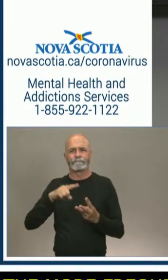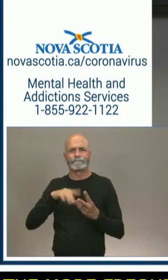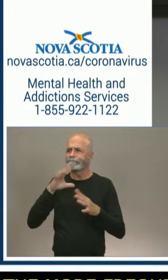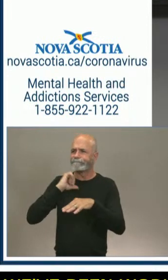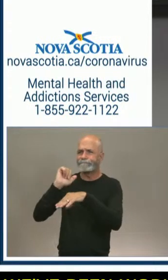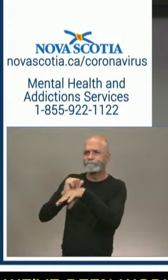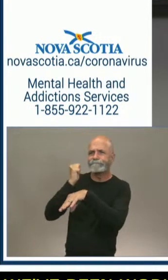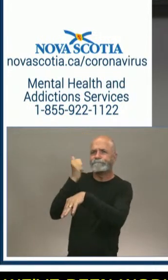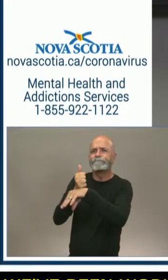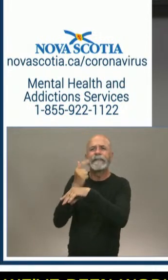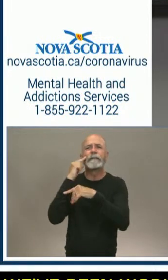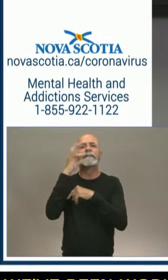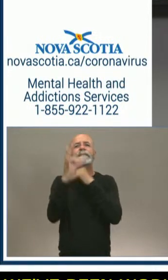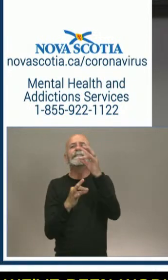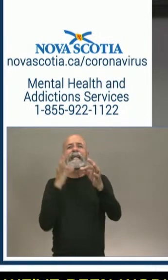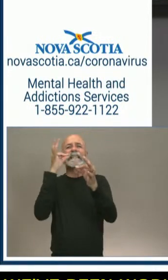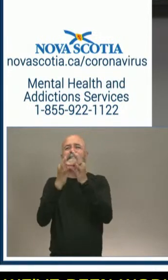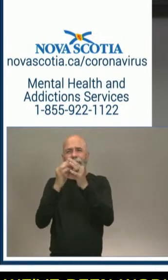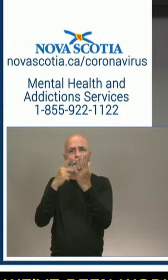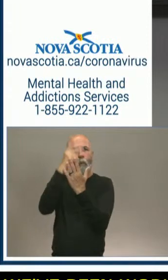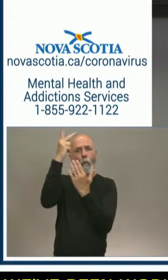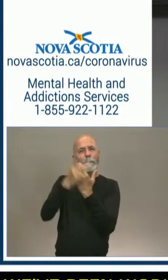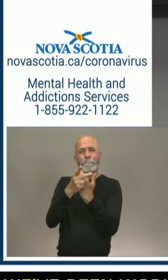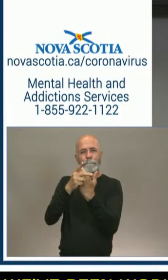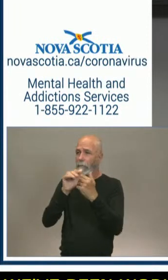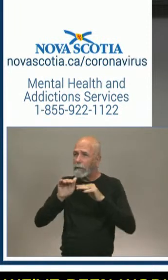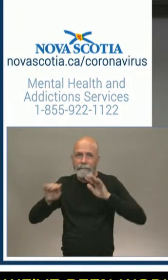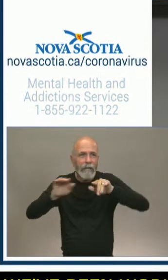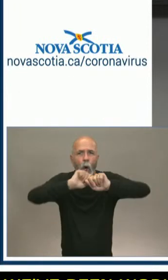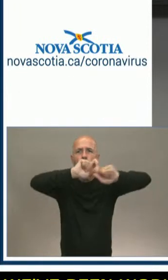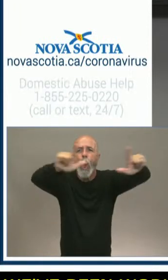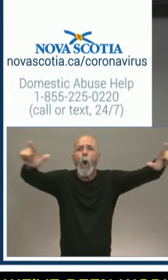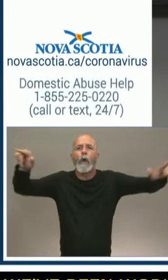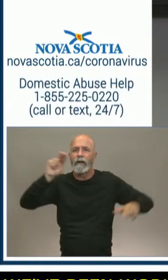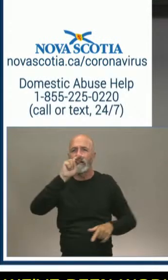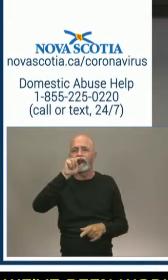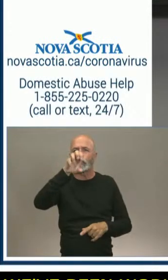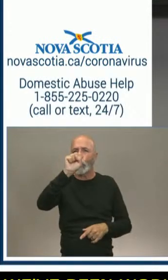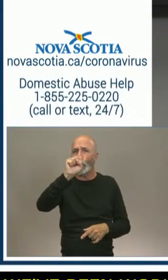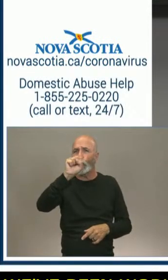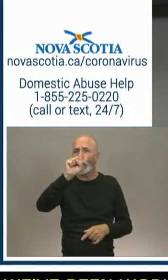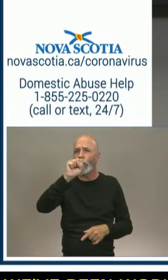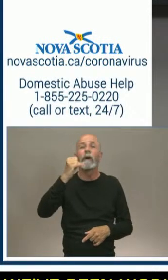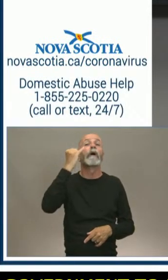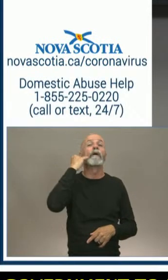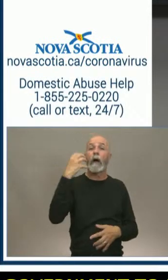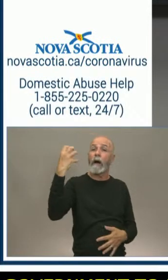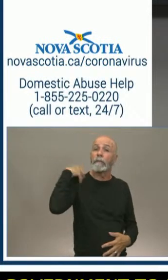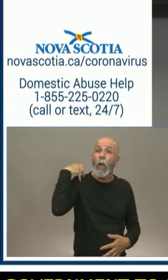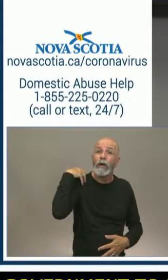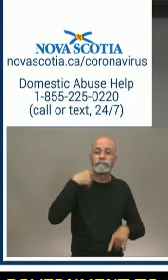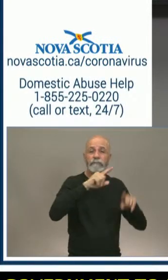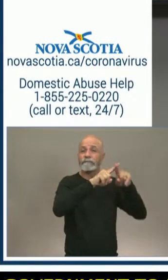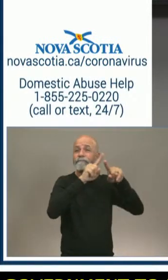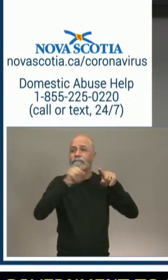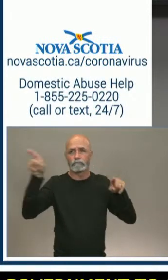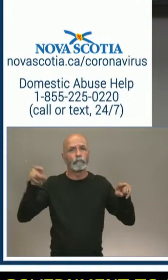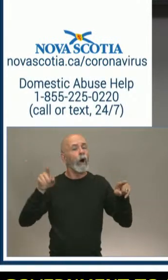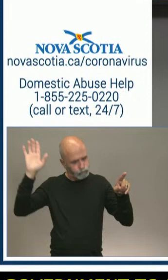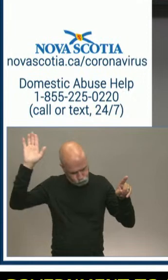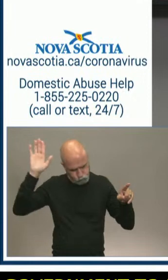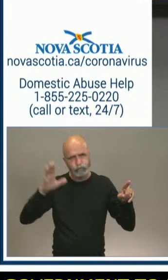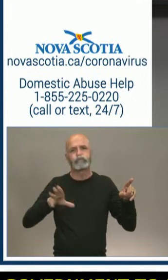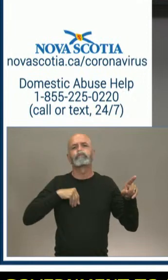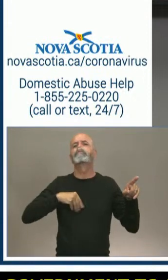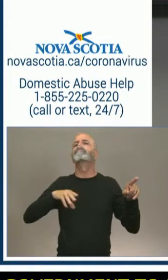the province. Almost 50 employers, as well as the Halifax Chamber of Commerce, have signed on. They